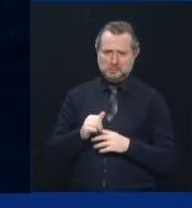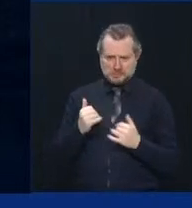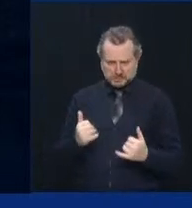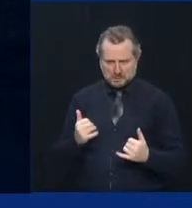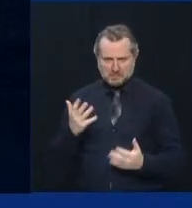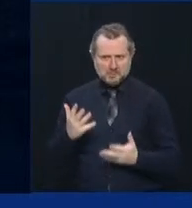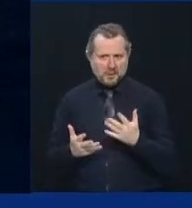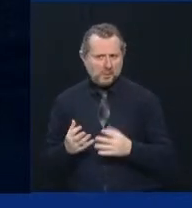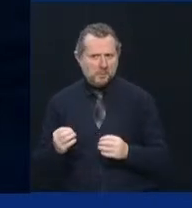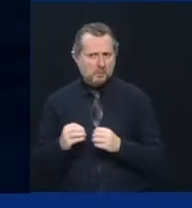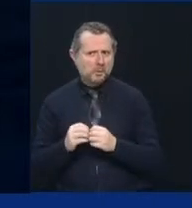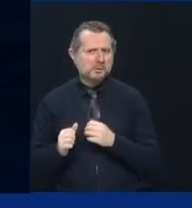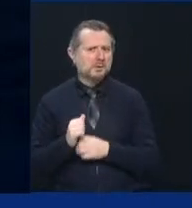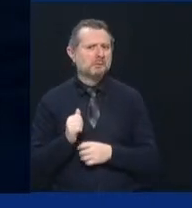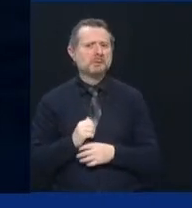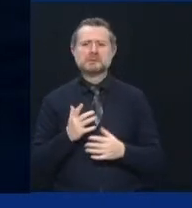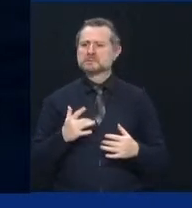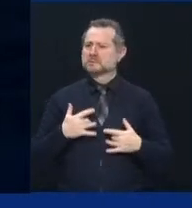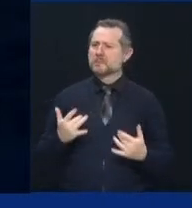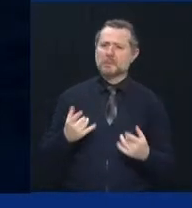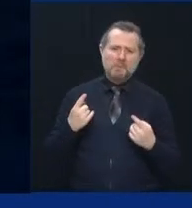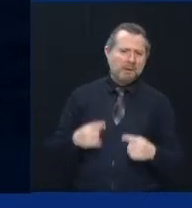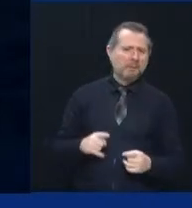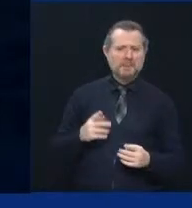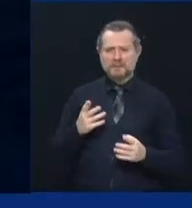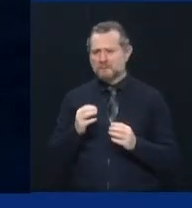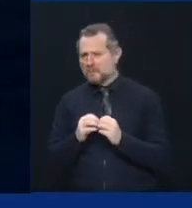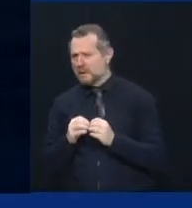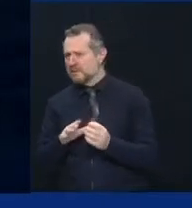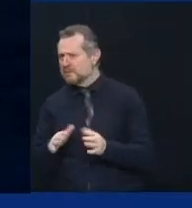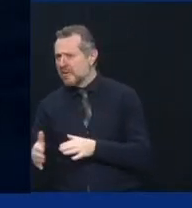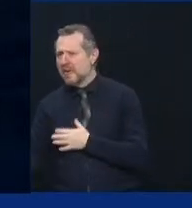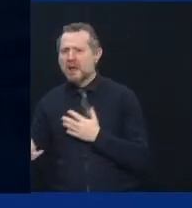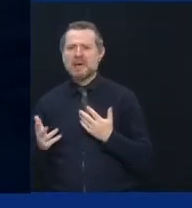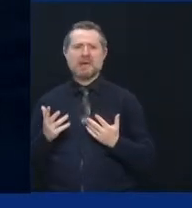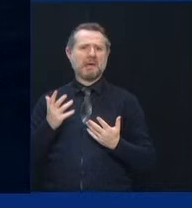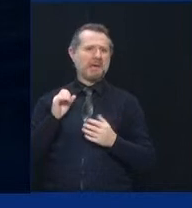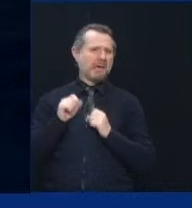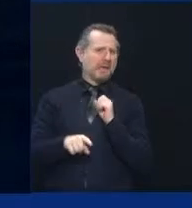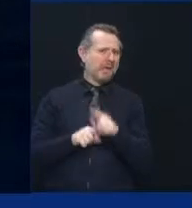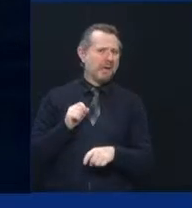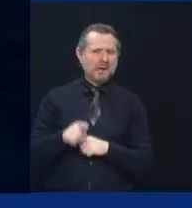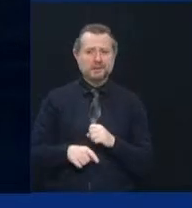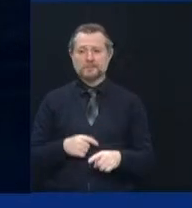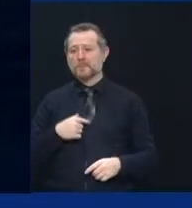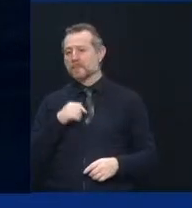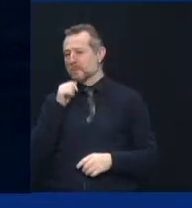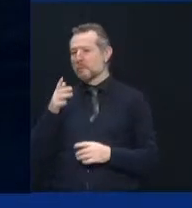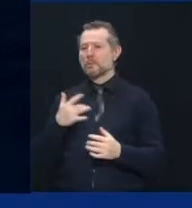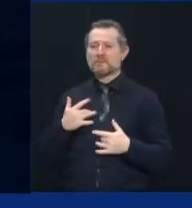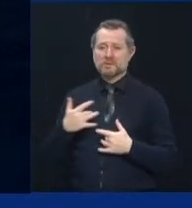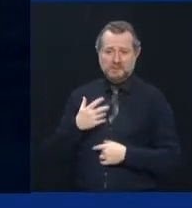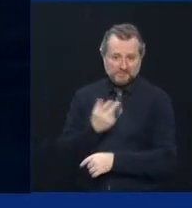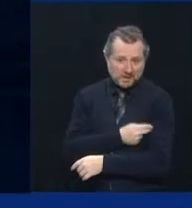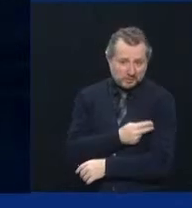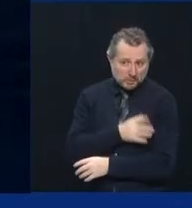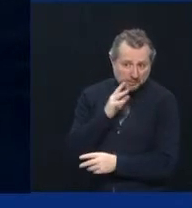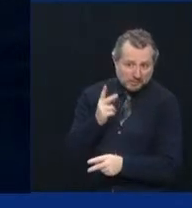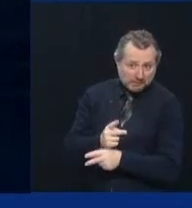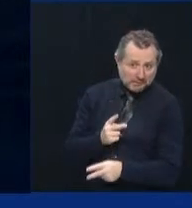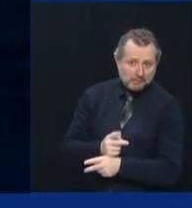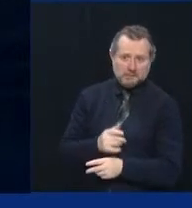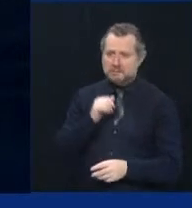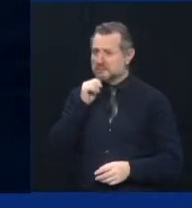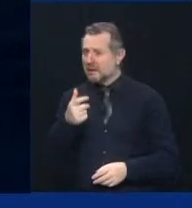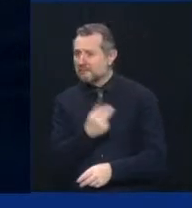more dangerous, it may be more lethal. They said, don't worry, the vaccine takes care of it. Now they're saying maybe the vaccine doesn't take care